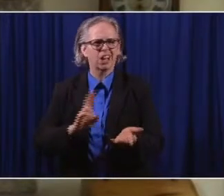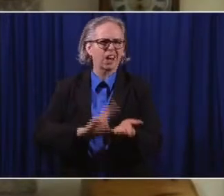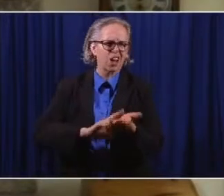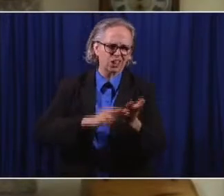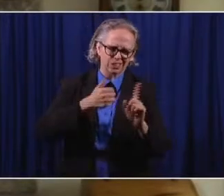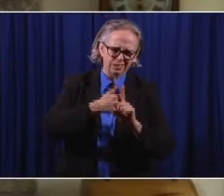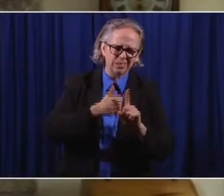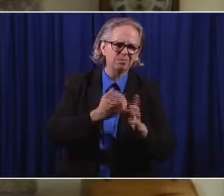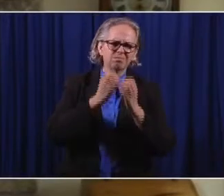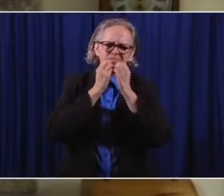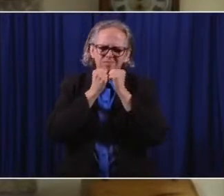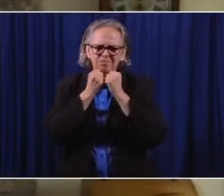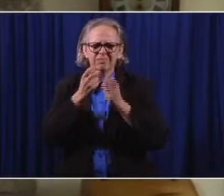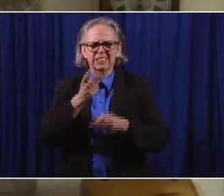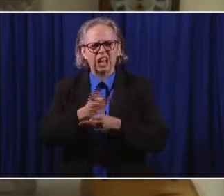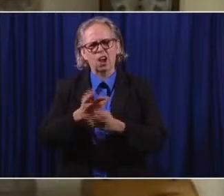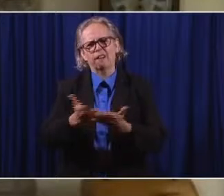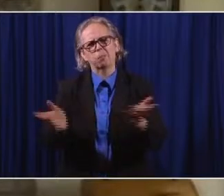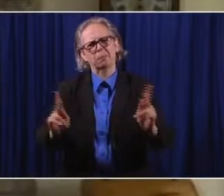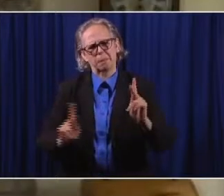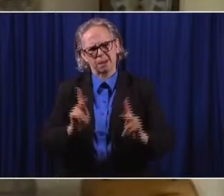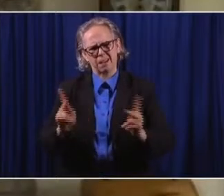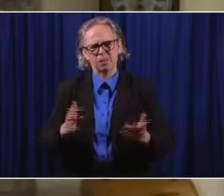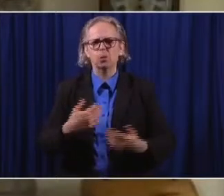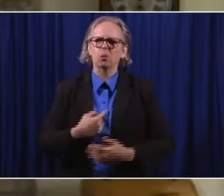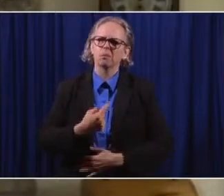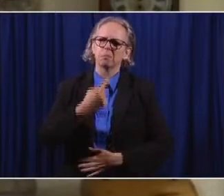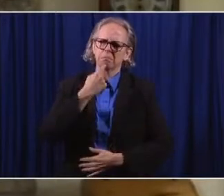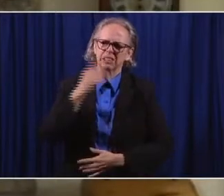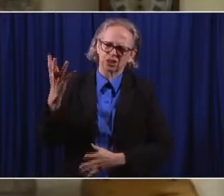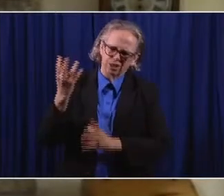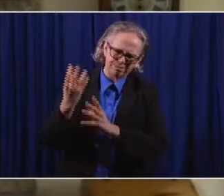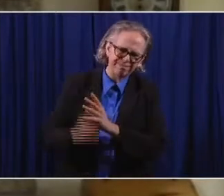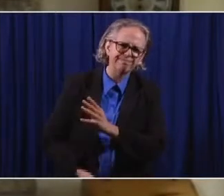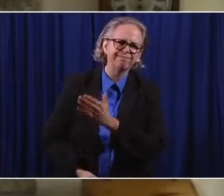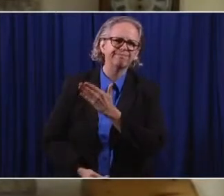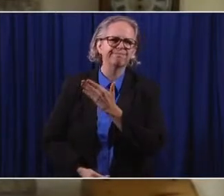do. So we'll miss Beth very much.